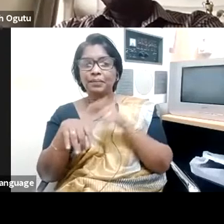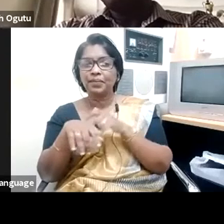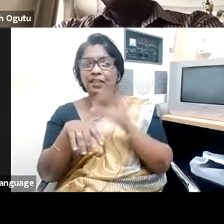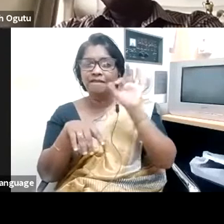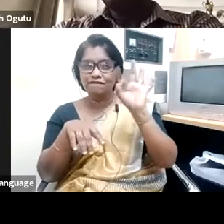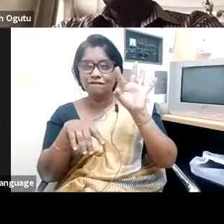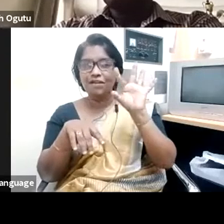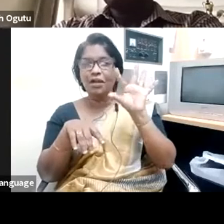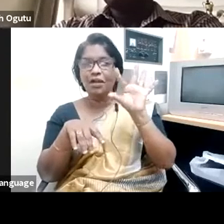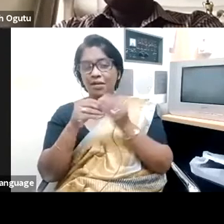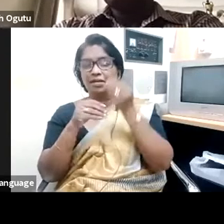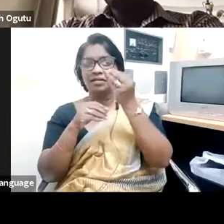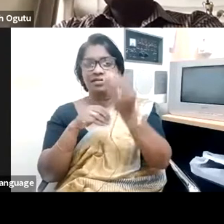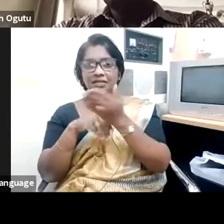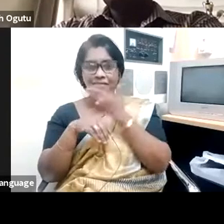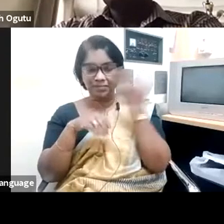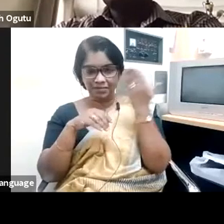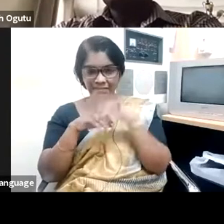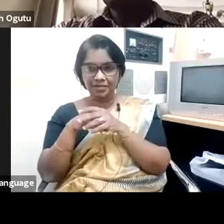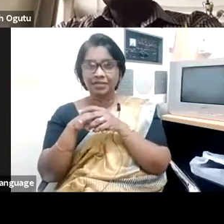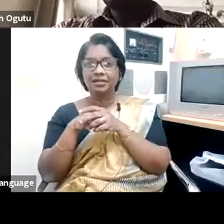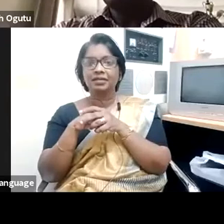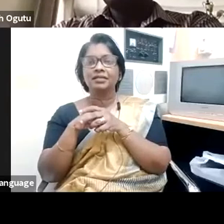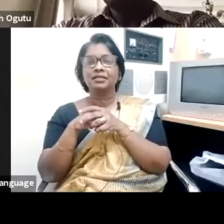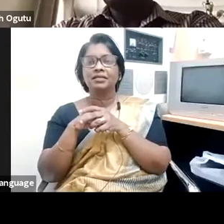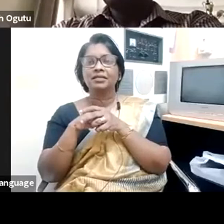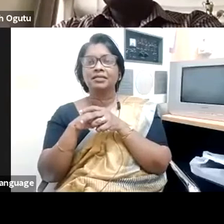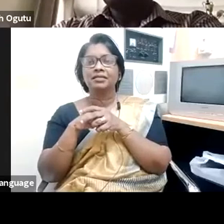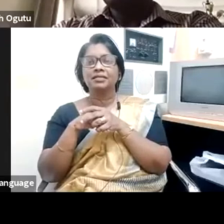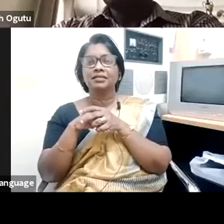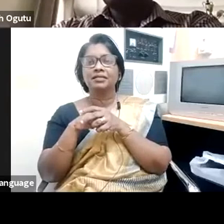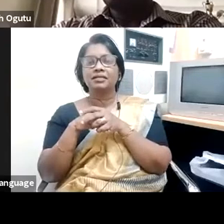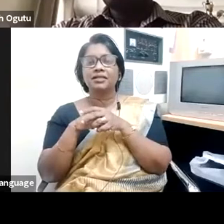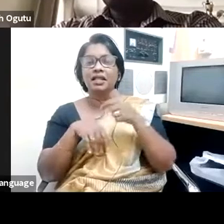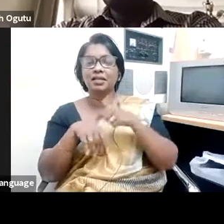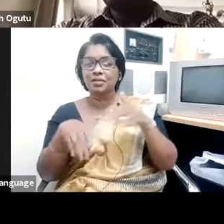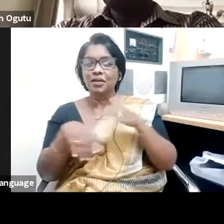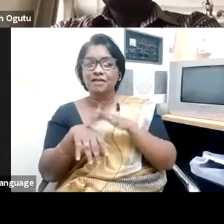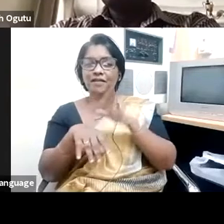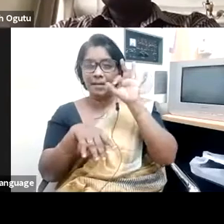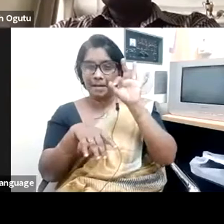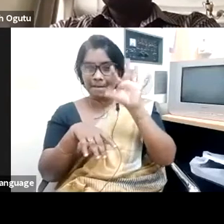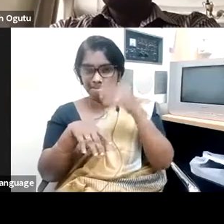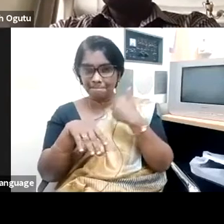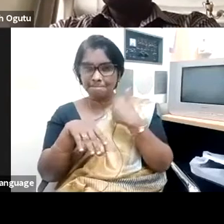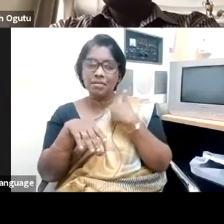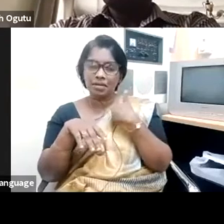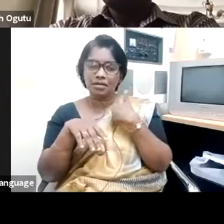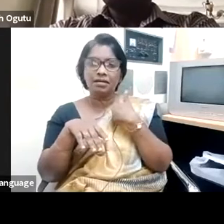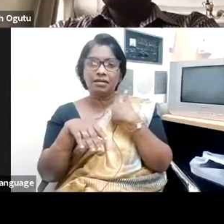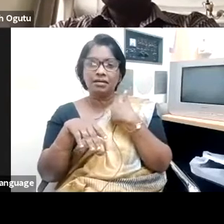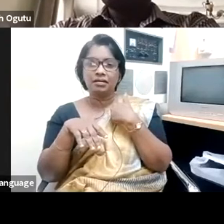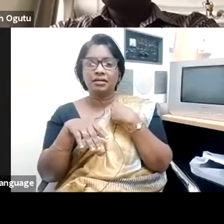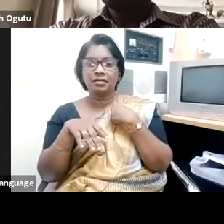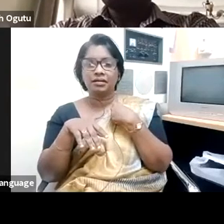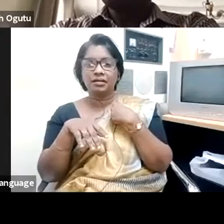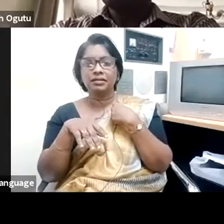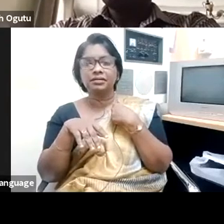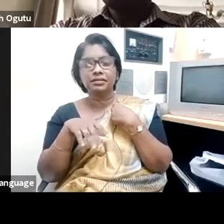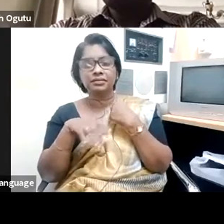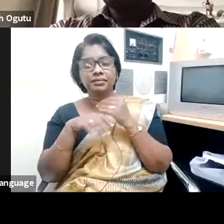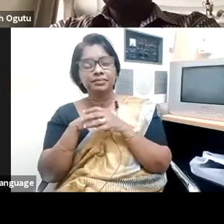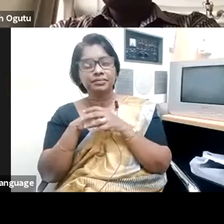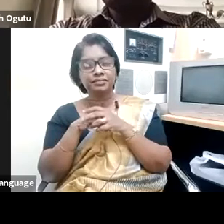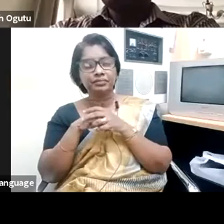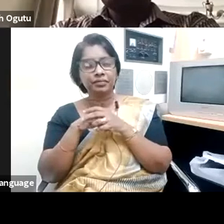right? So I can squeeze something more to this conversation. I want to do 2 very quick rounds. So I'm encouraging and I'm hoping that you guys